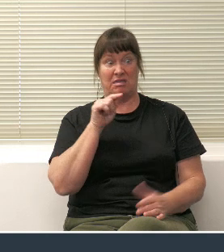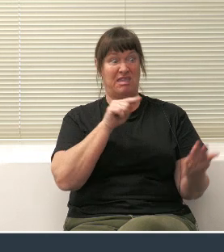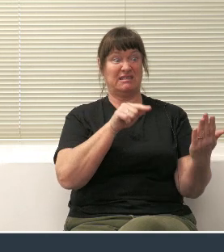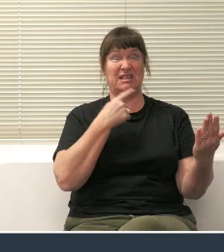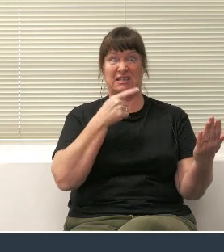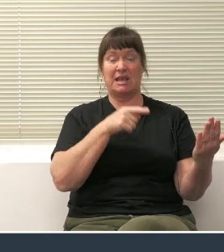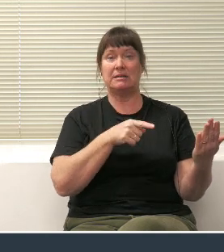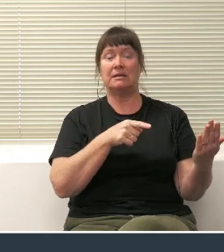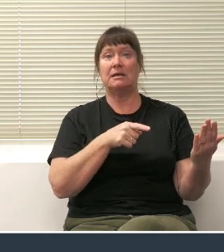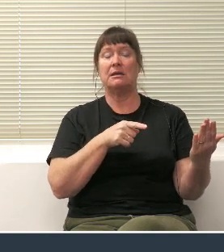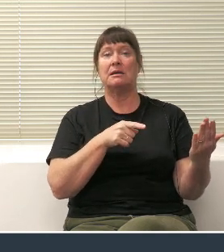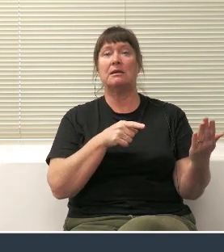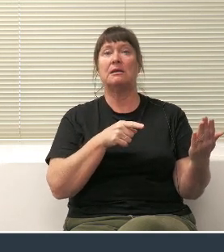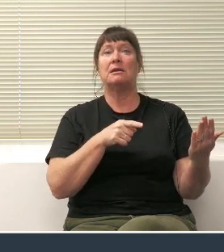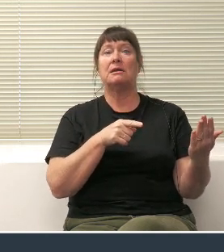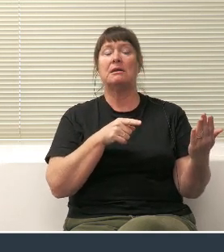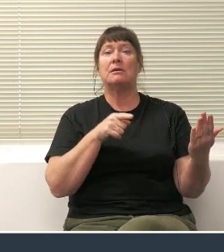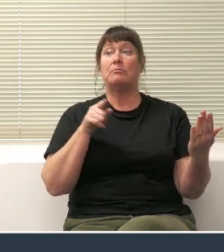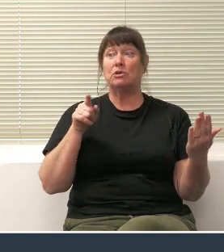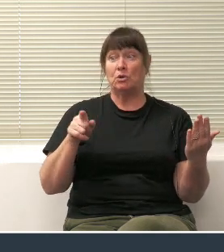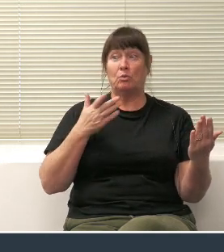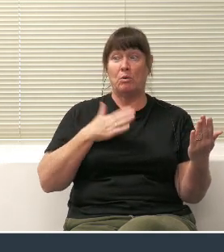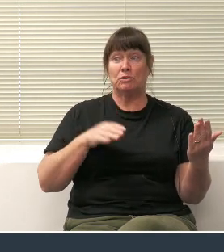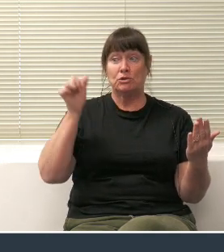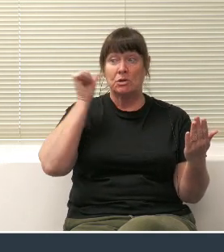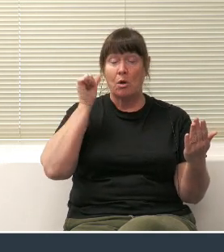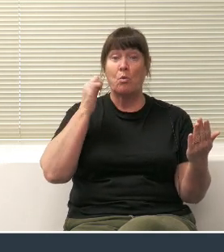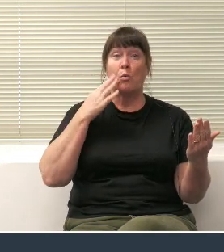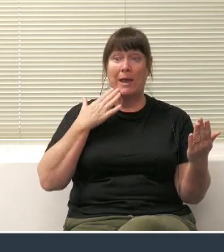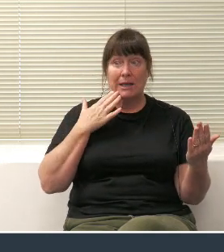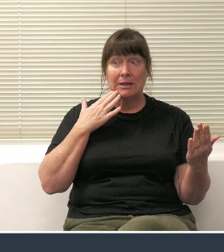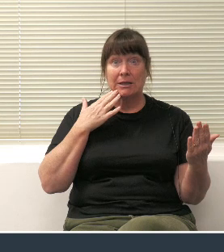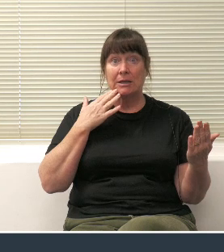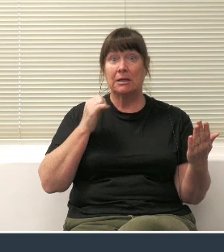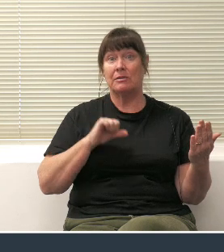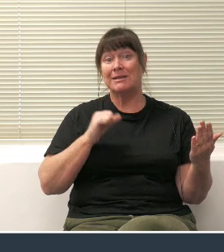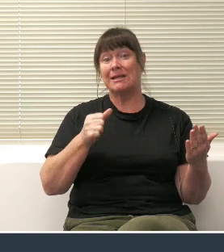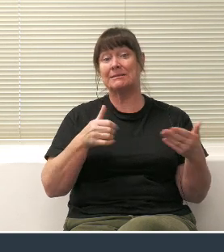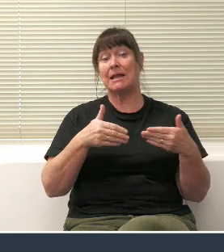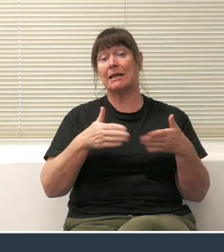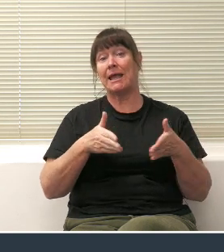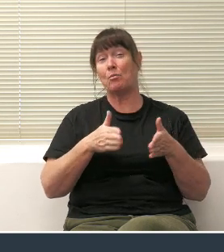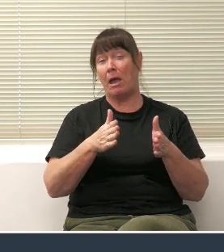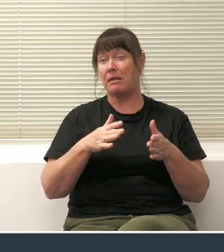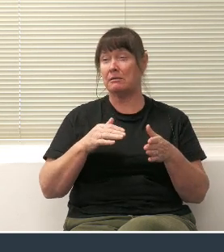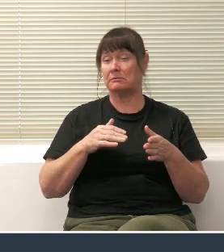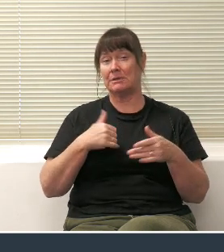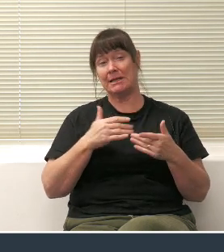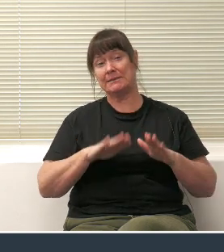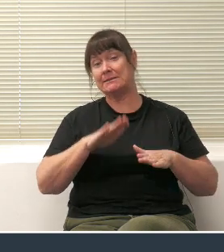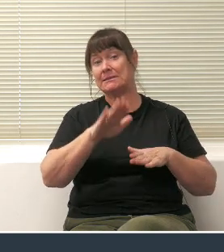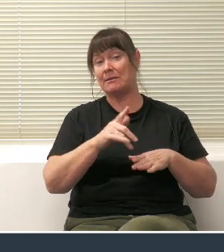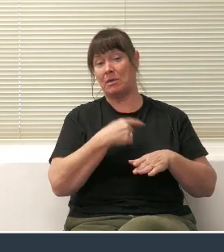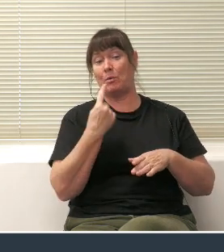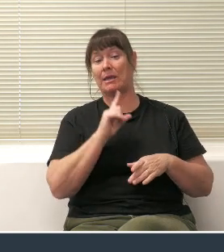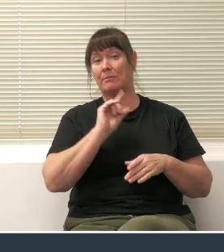But Okay. what I was hearing from you, Councillor Brown, was that you're wanting to know when the next gateway will be for us to be involved